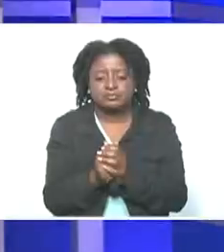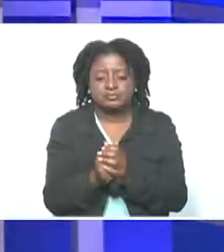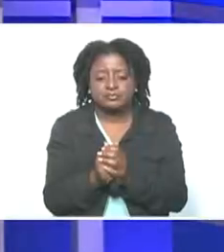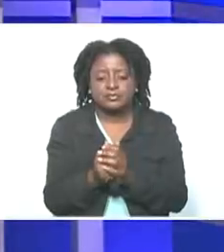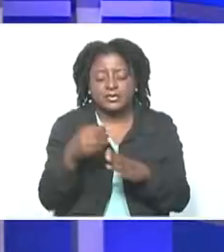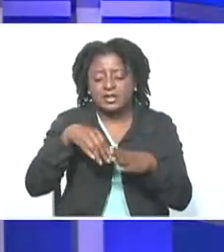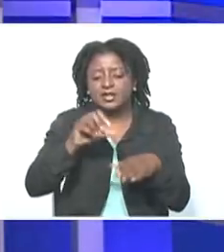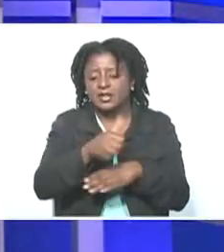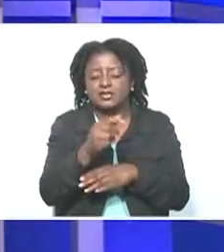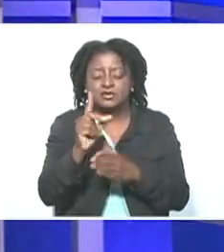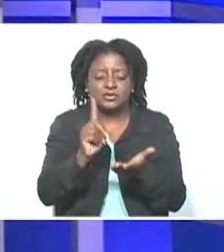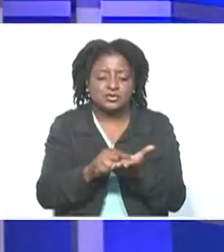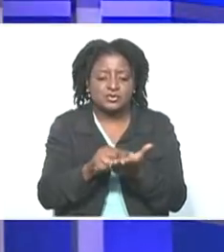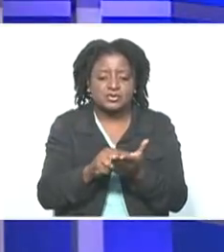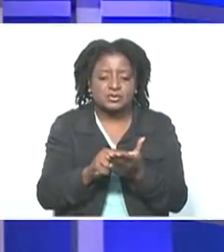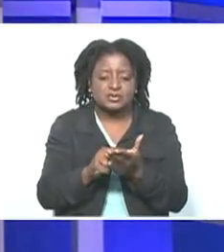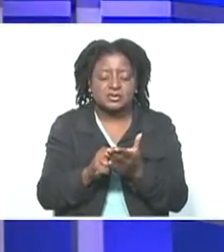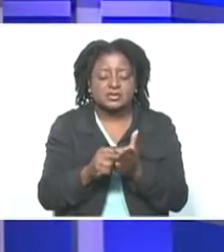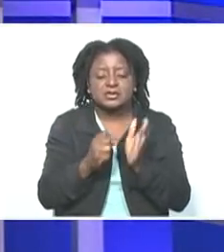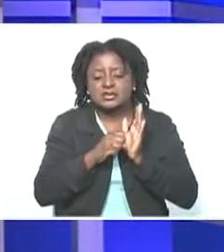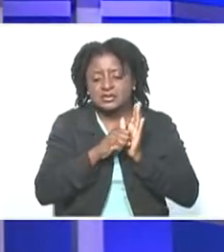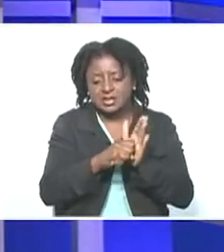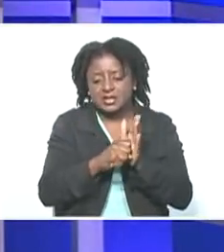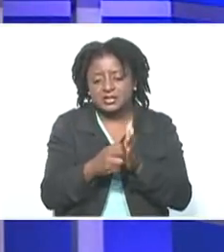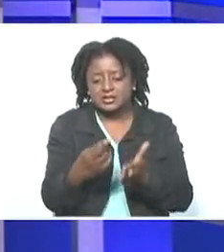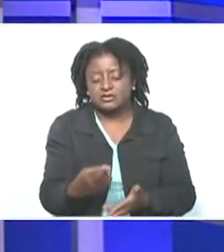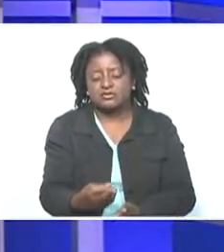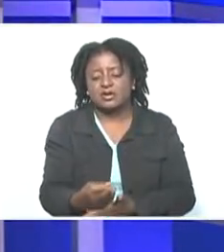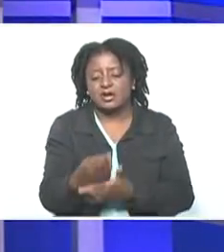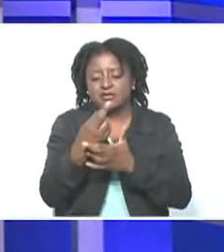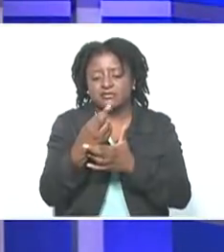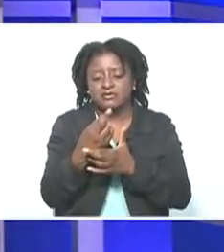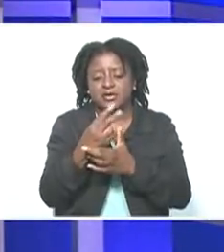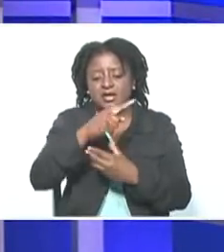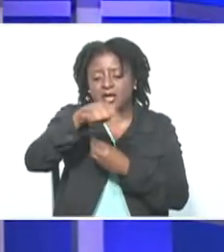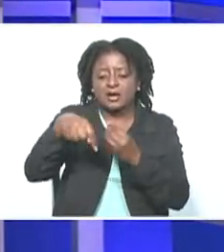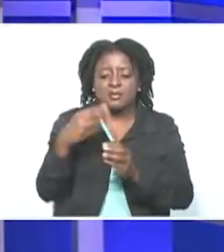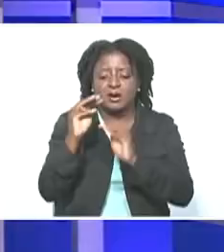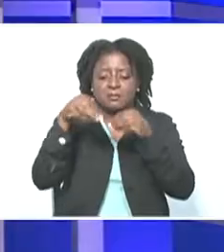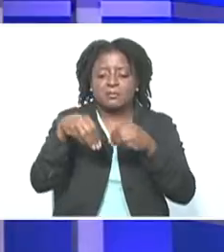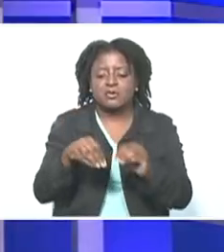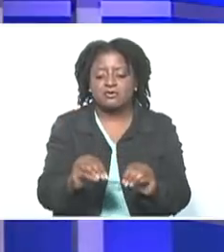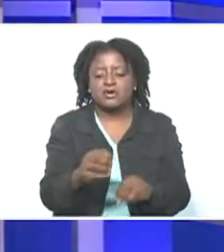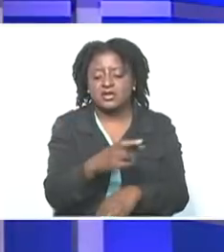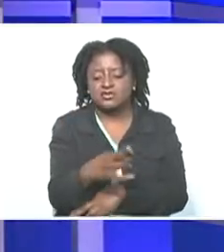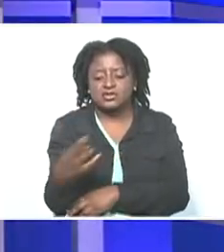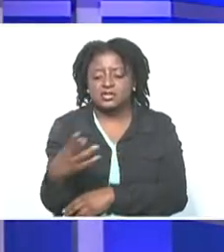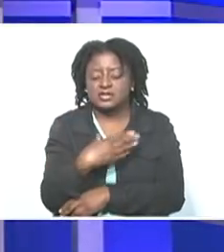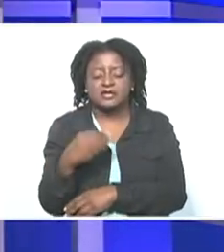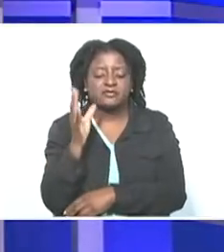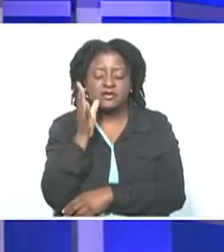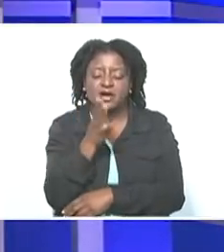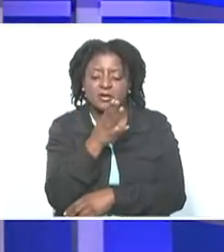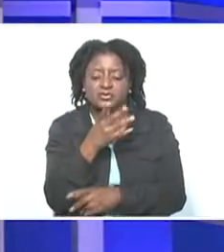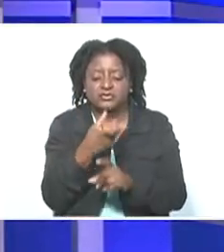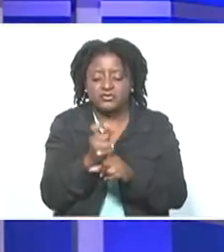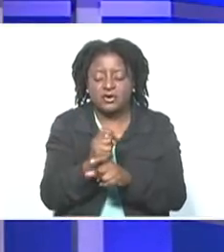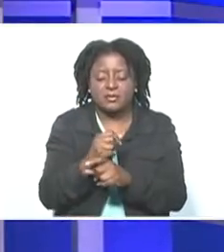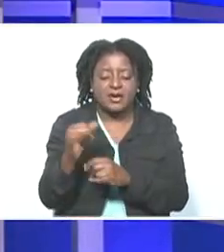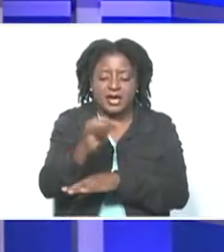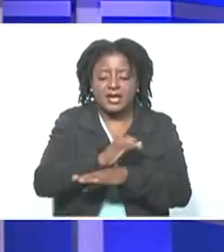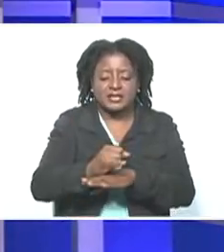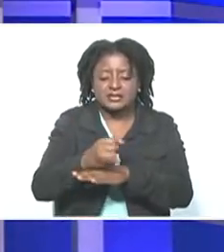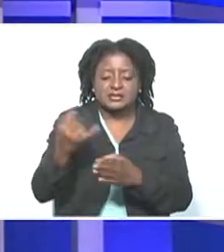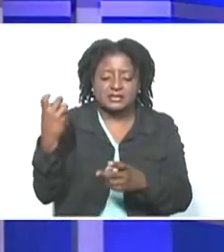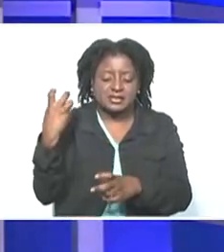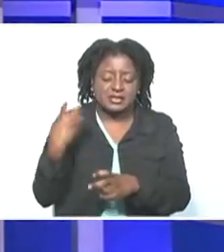In other news tonight, signs of recovery among marine resources and farms from islands hit hard by a series of hurricanes were evident